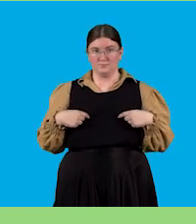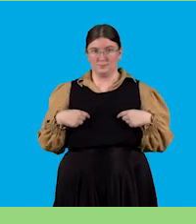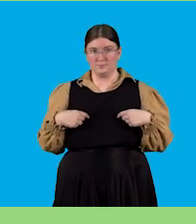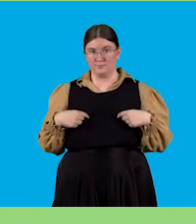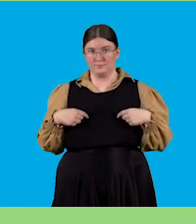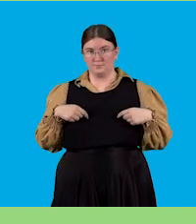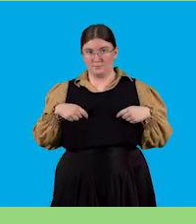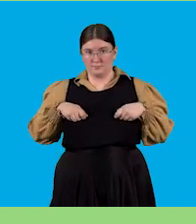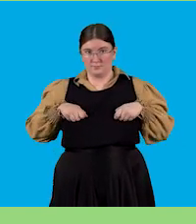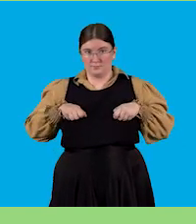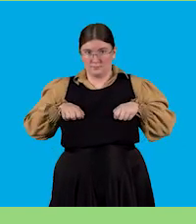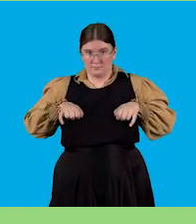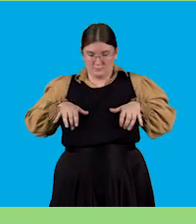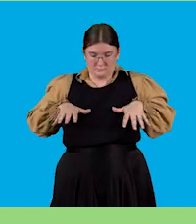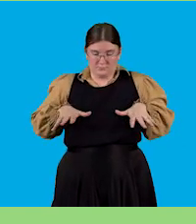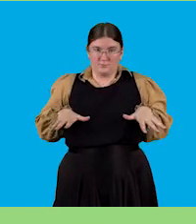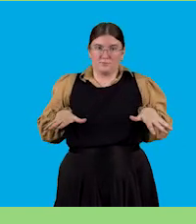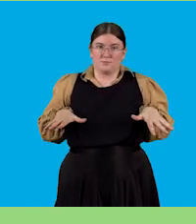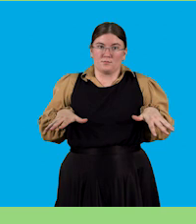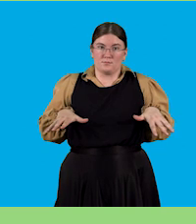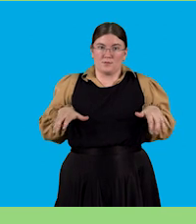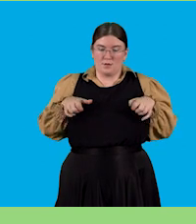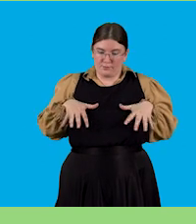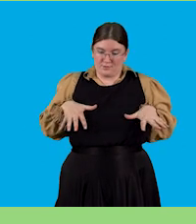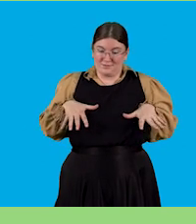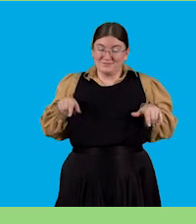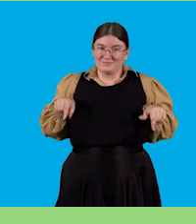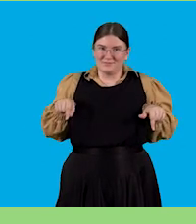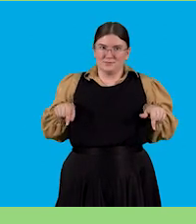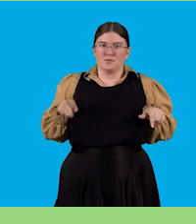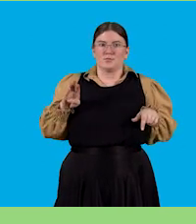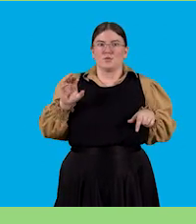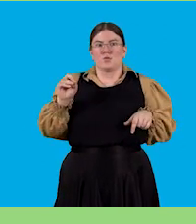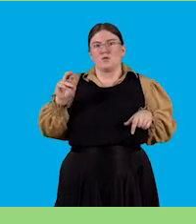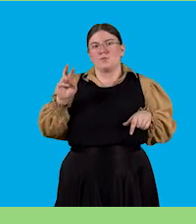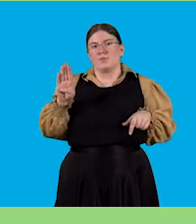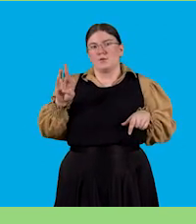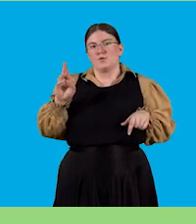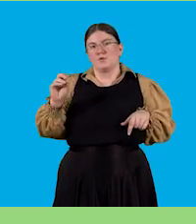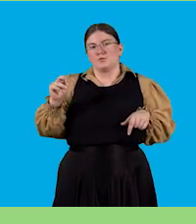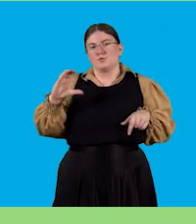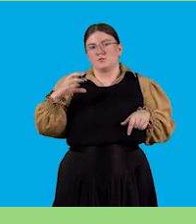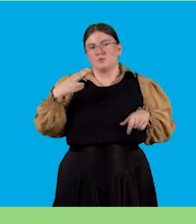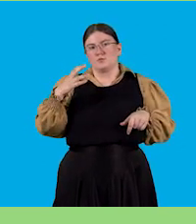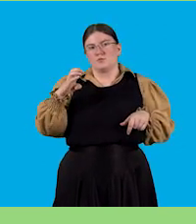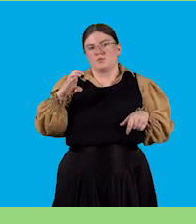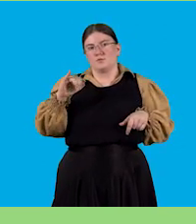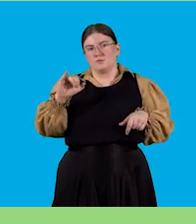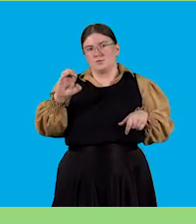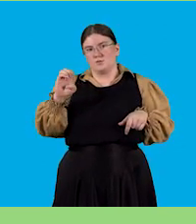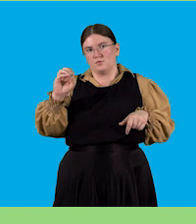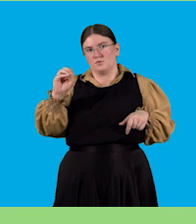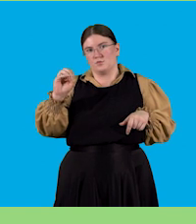trachea. And what splits from the bronchi is the bronchioles. Here are your bronchioles.